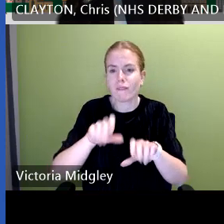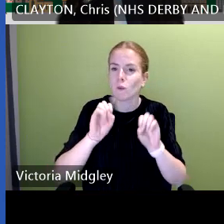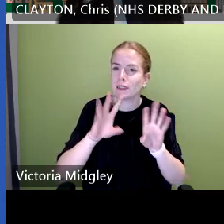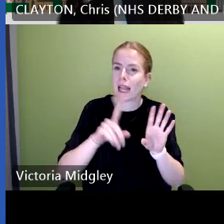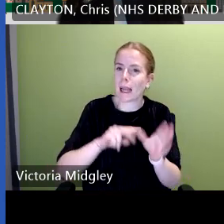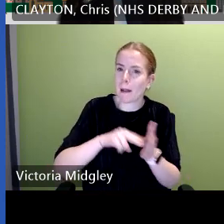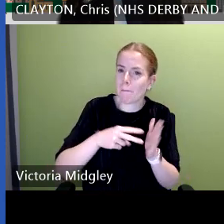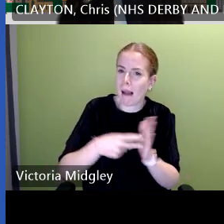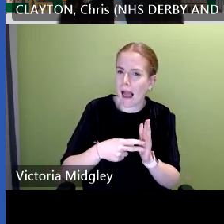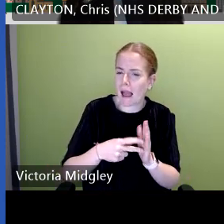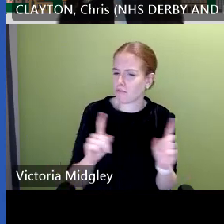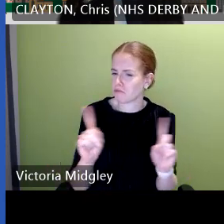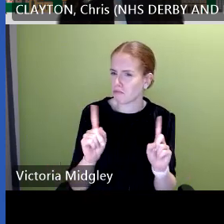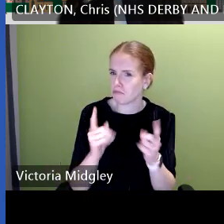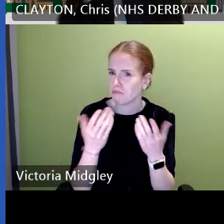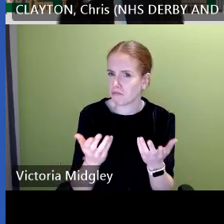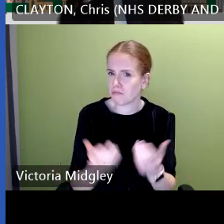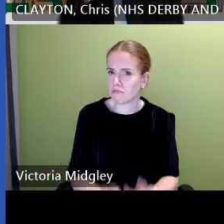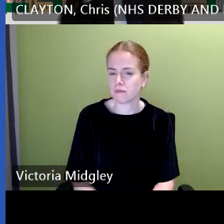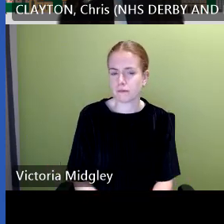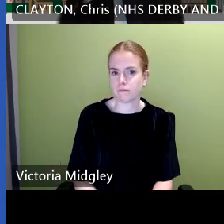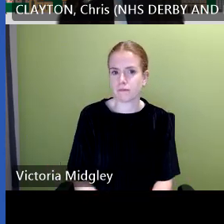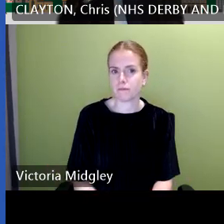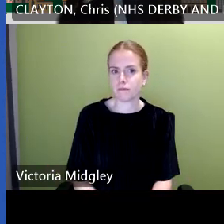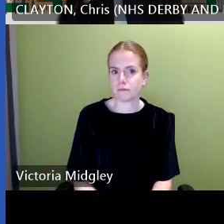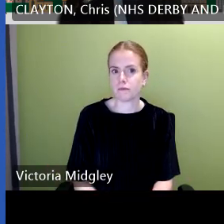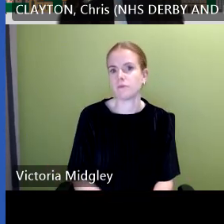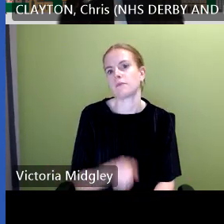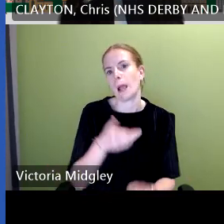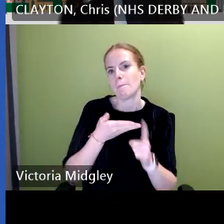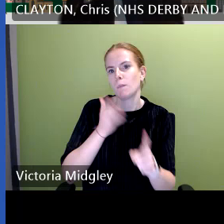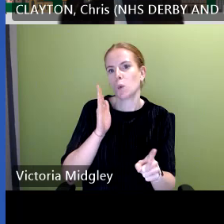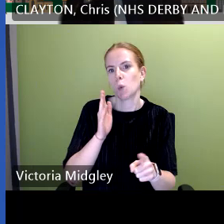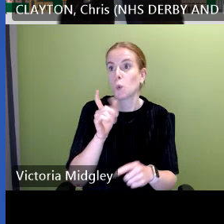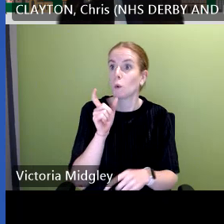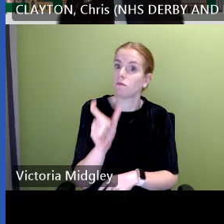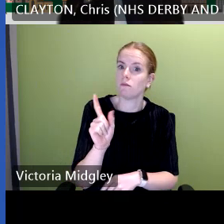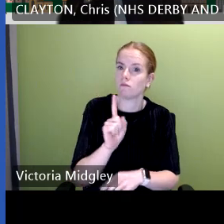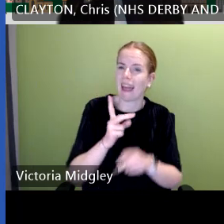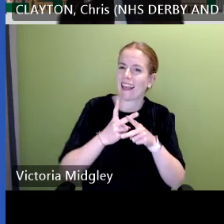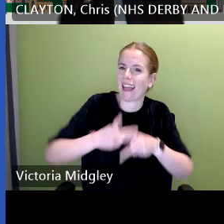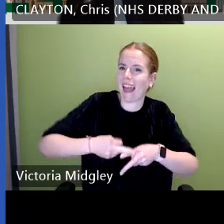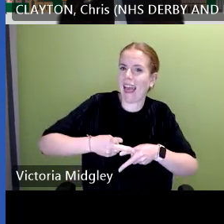Yeah, so straight away we can see that care's really standing out there.